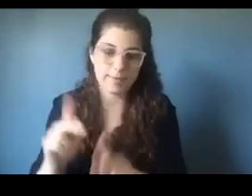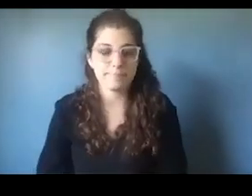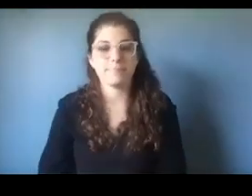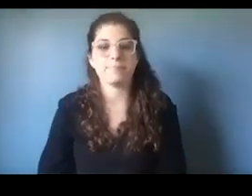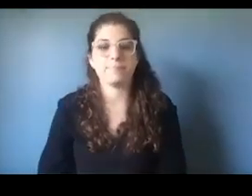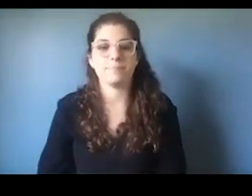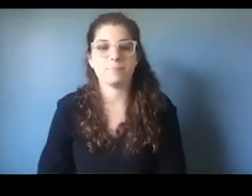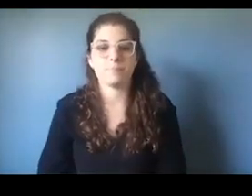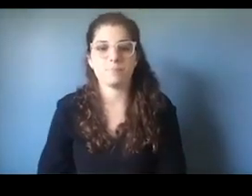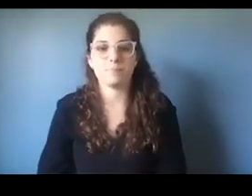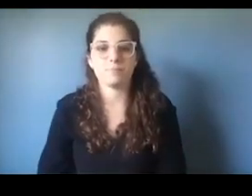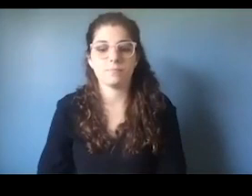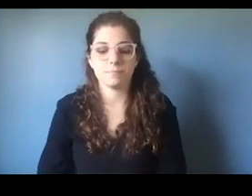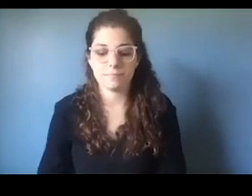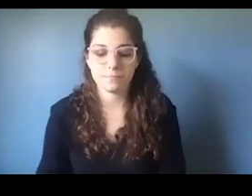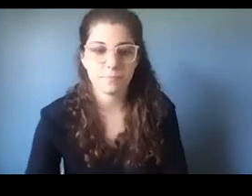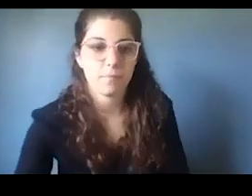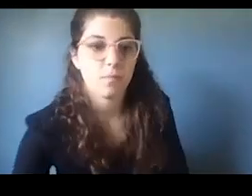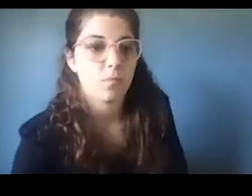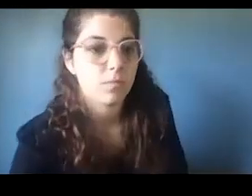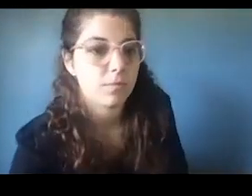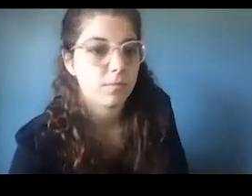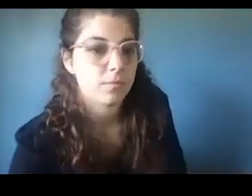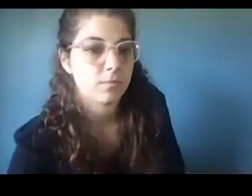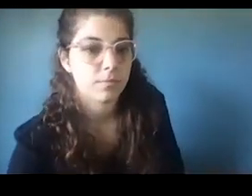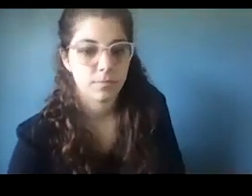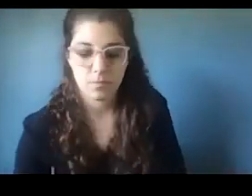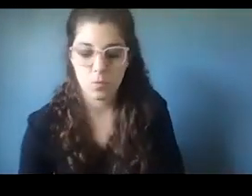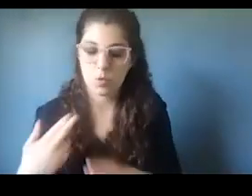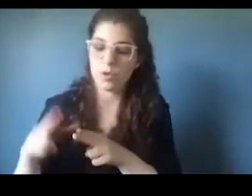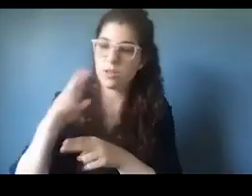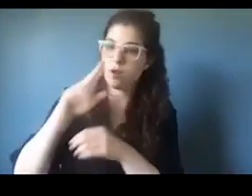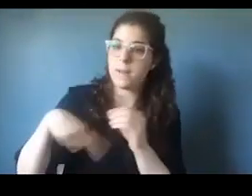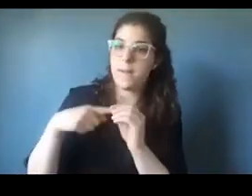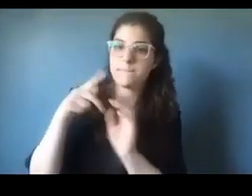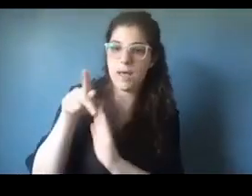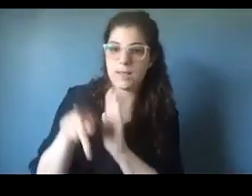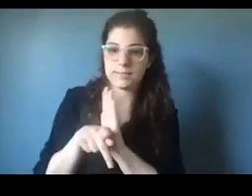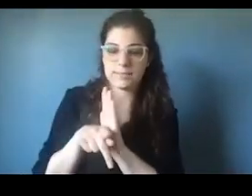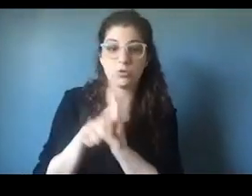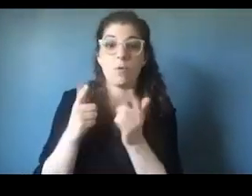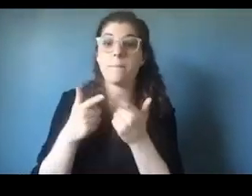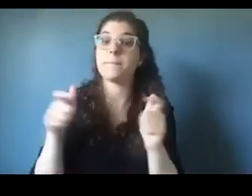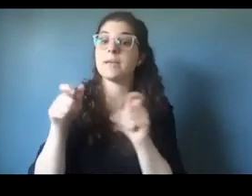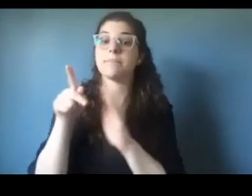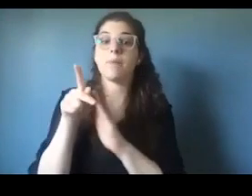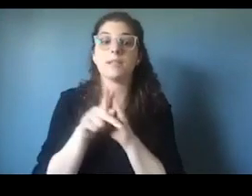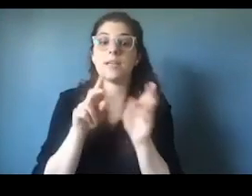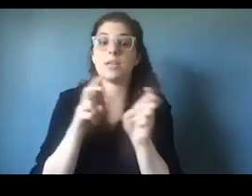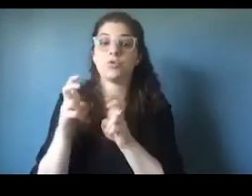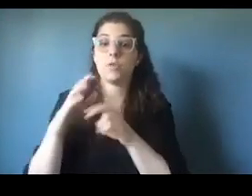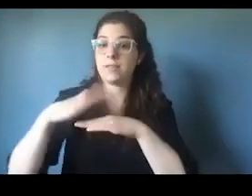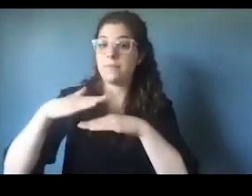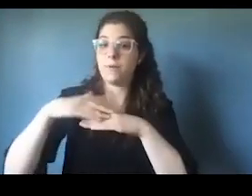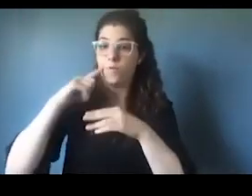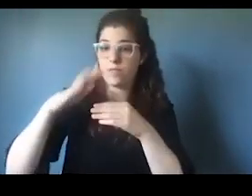I want to quickly talk about policy. Okay, so the big kind of policy issues on the table for the next